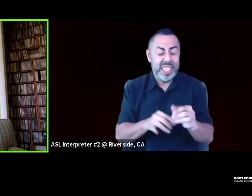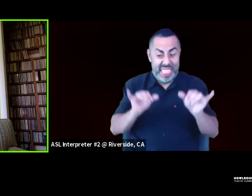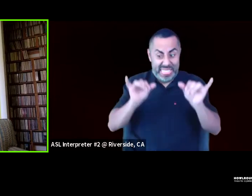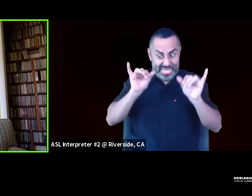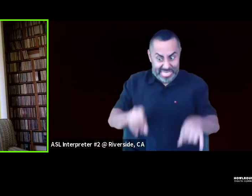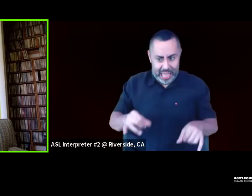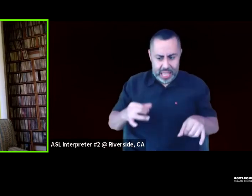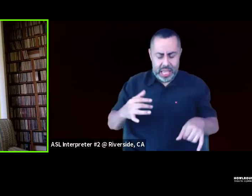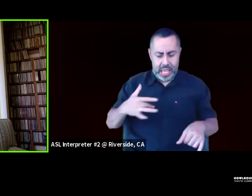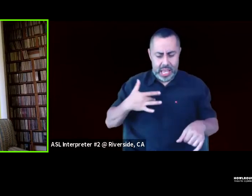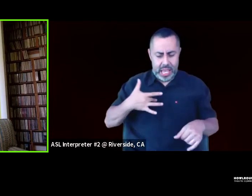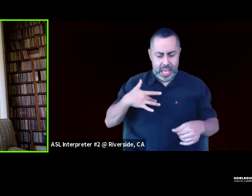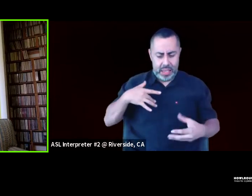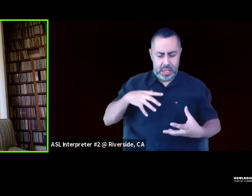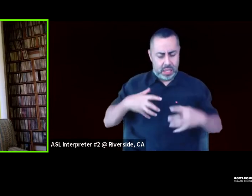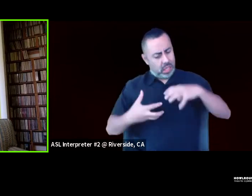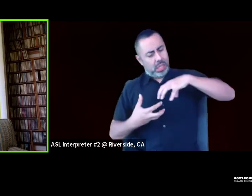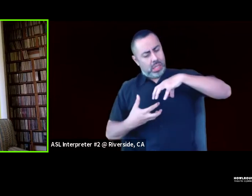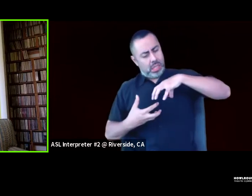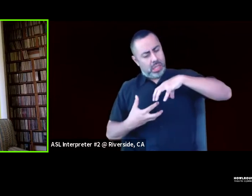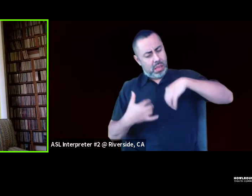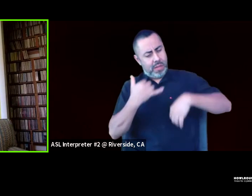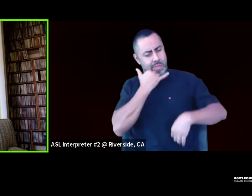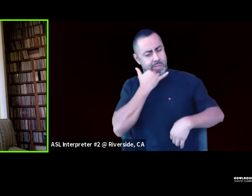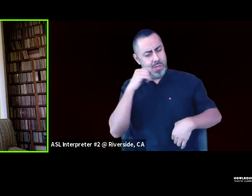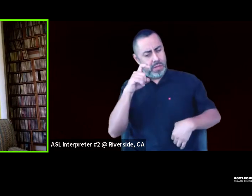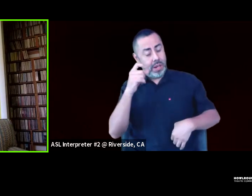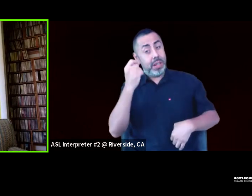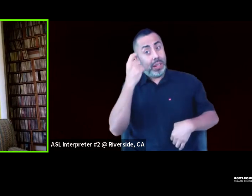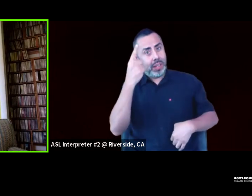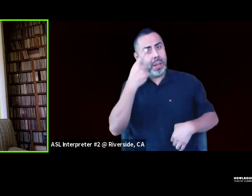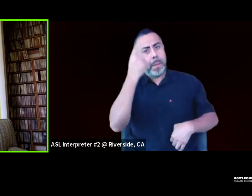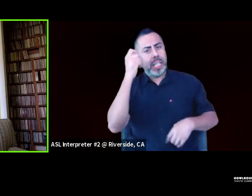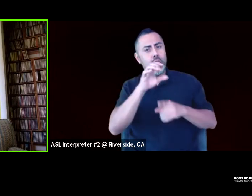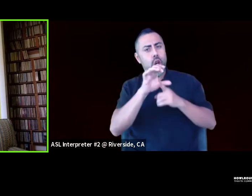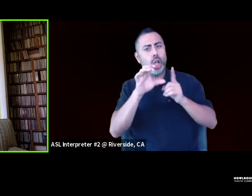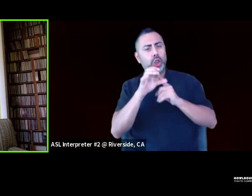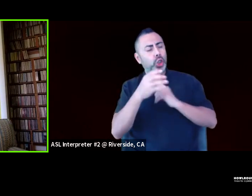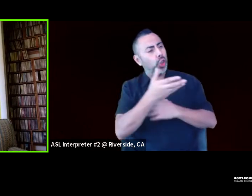wrong because of what our culture tells us about debt being shameful.